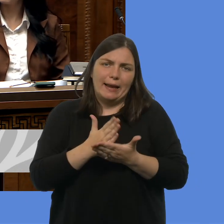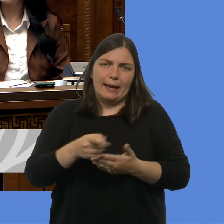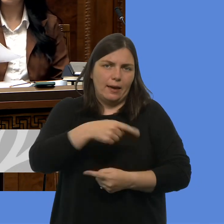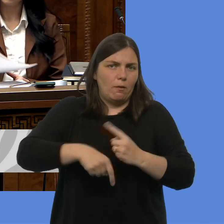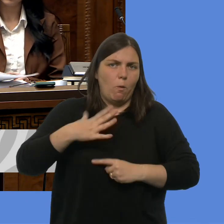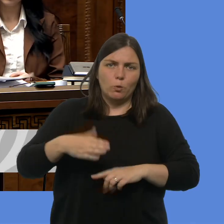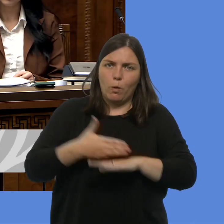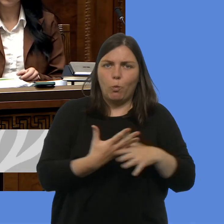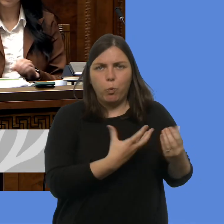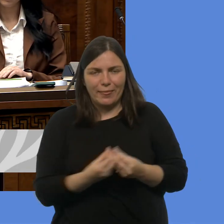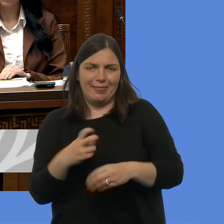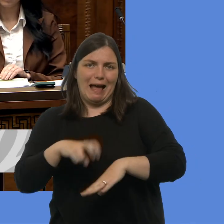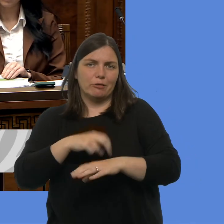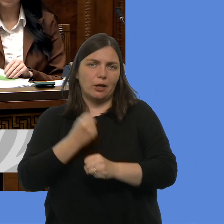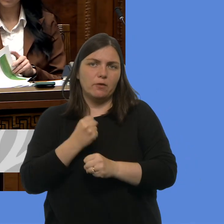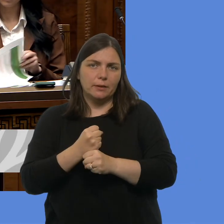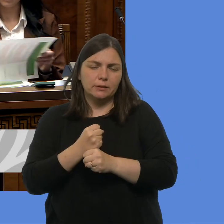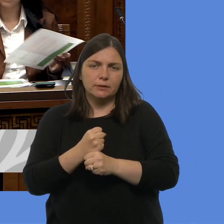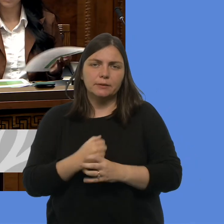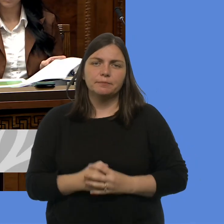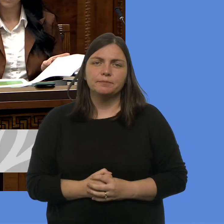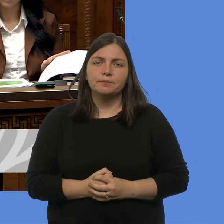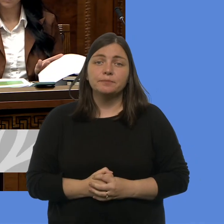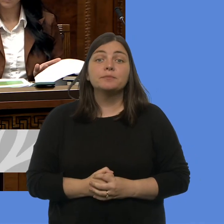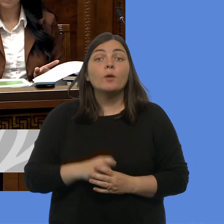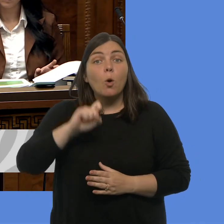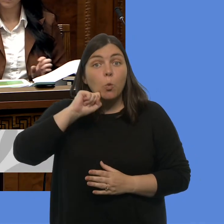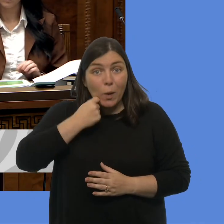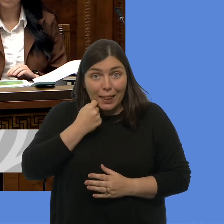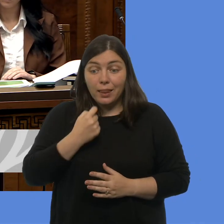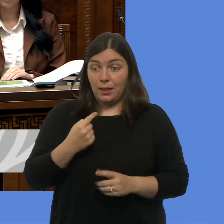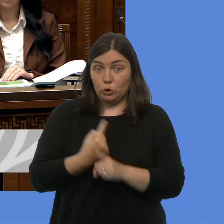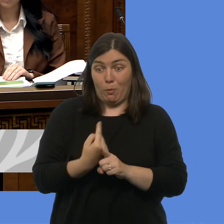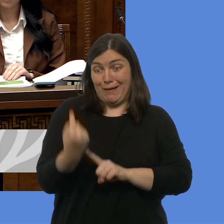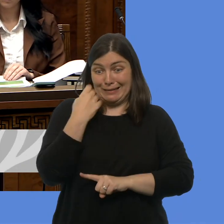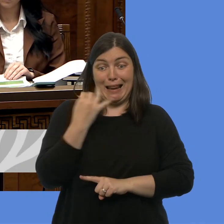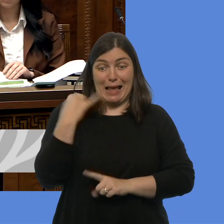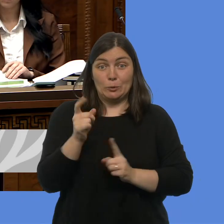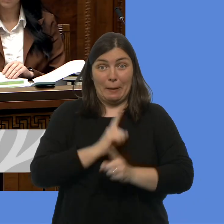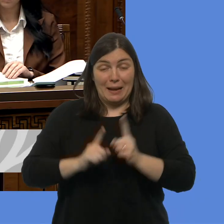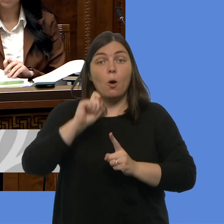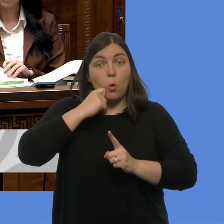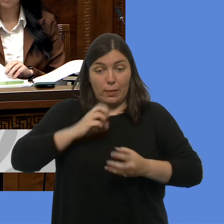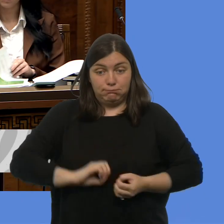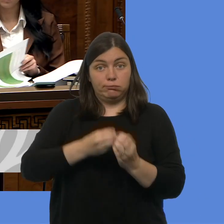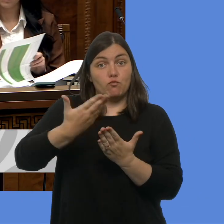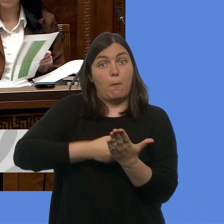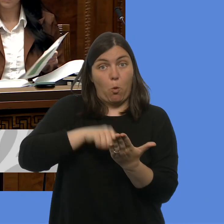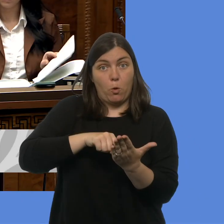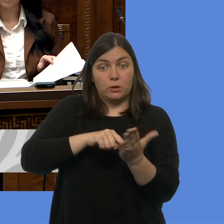people. We'll be making a full report on that meeting and on the NSMC institutional meeting, which took place on the same day, to the Assembly in the near